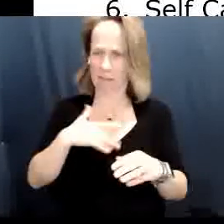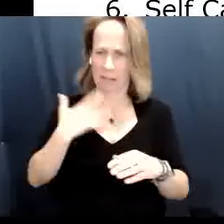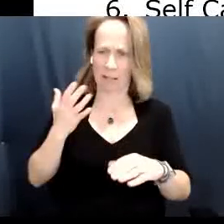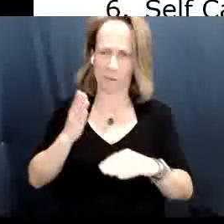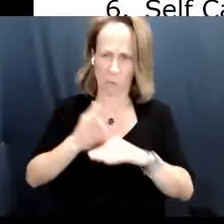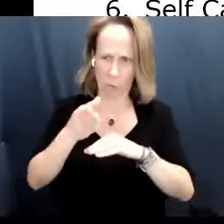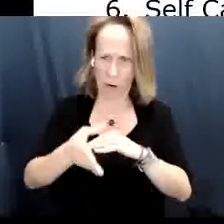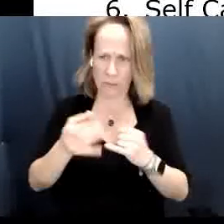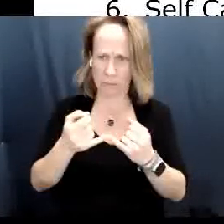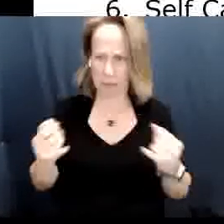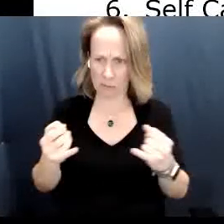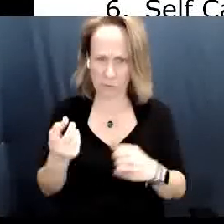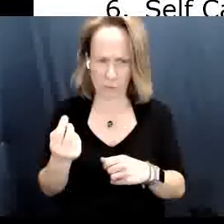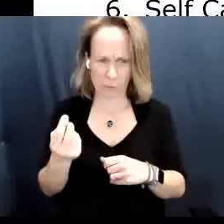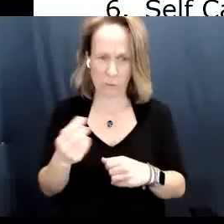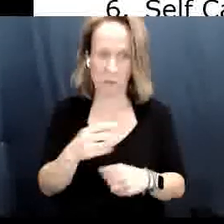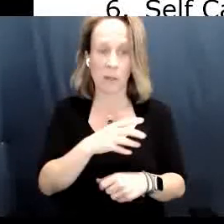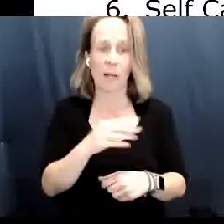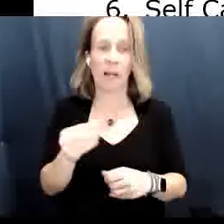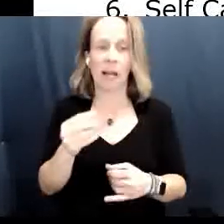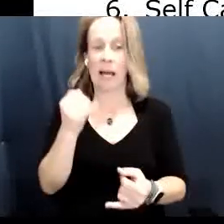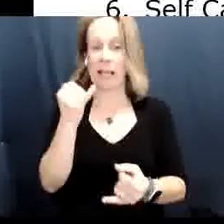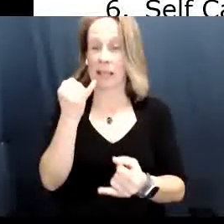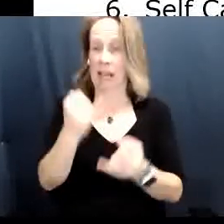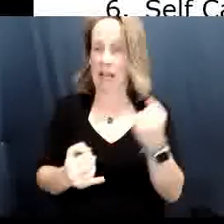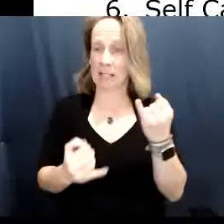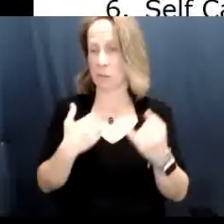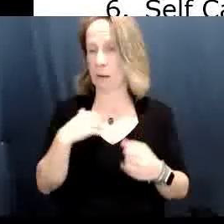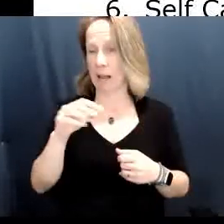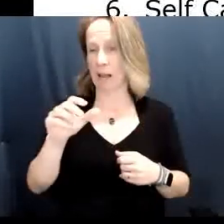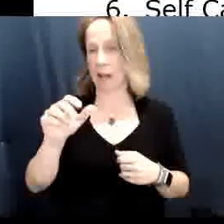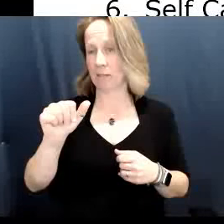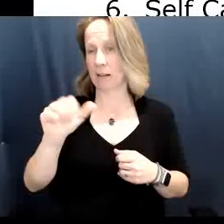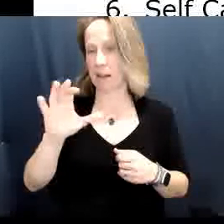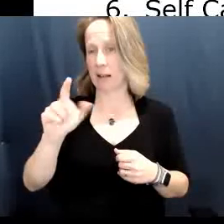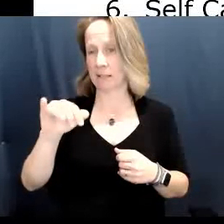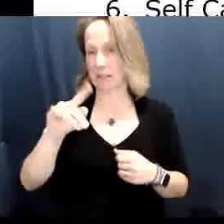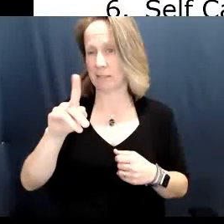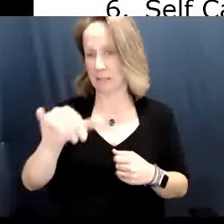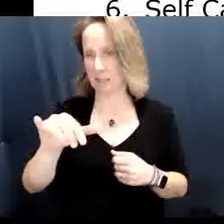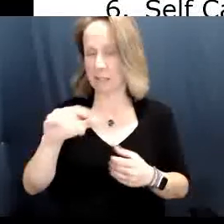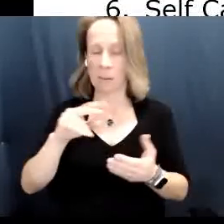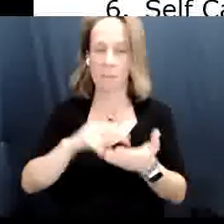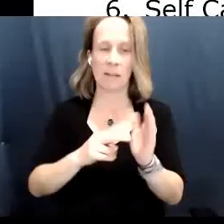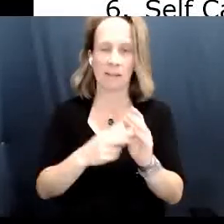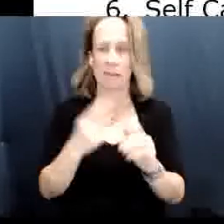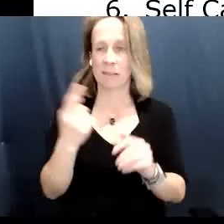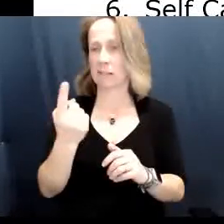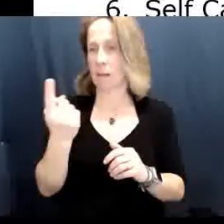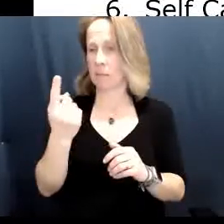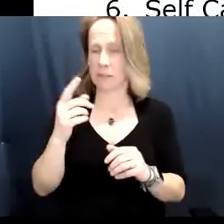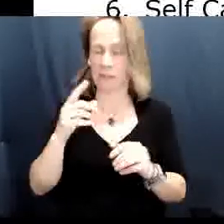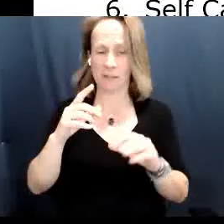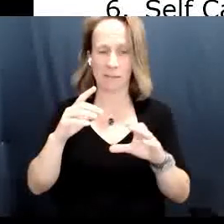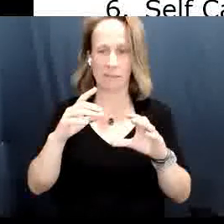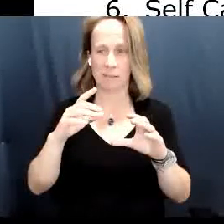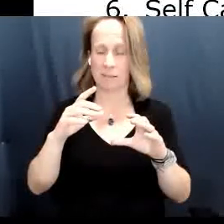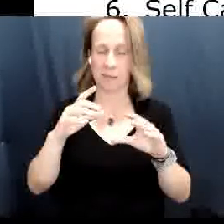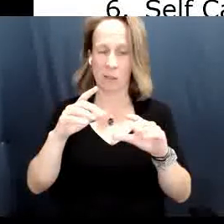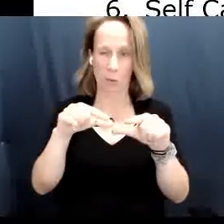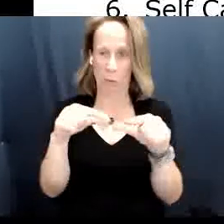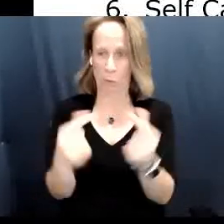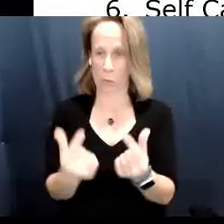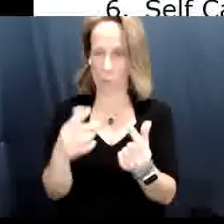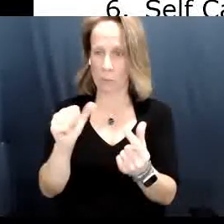And then lastly, we have the activity. An activity is when the group can participate and practice the skills that they learn in